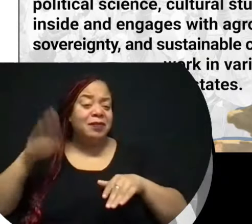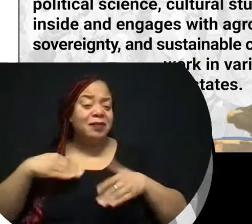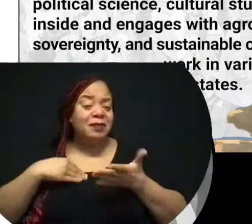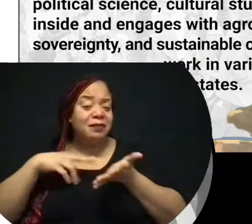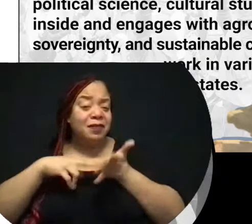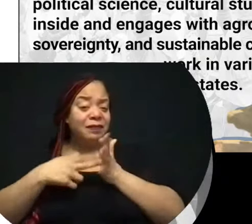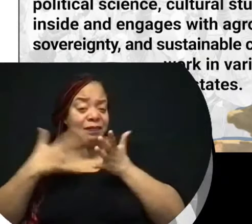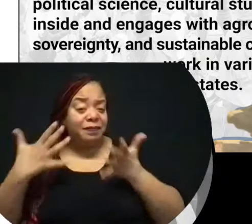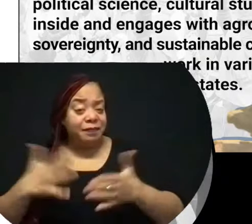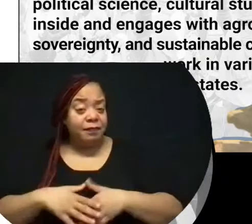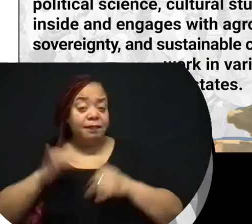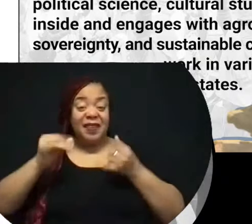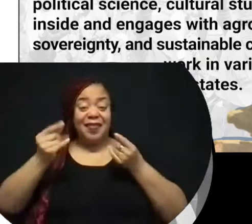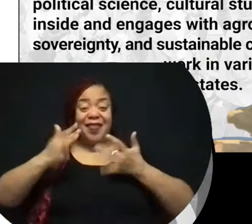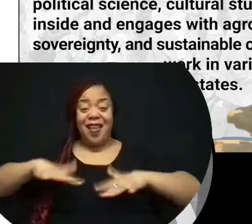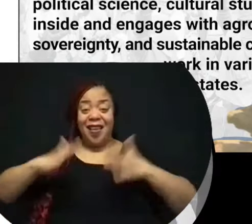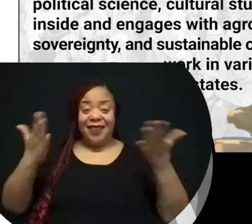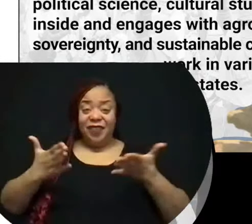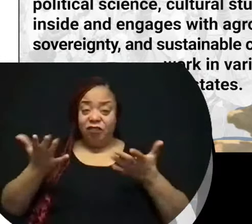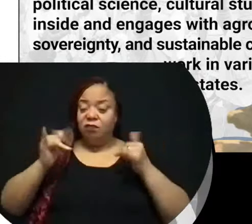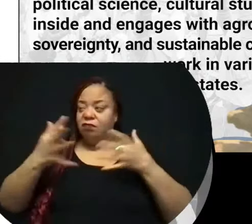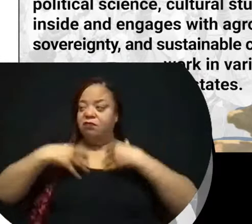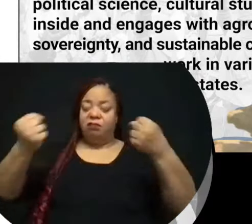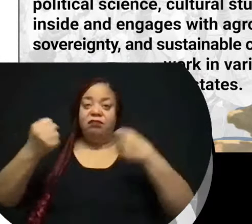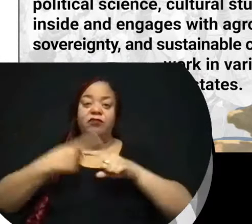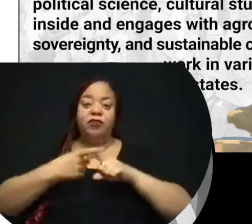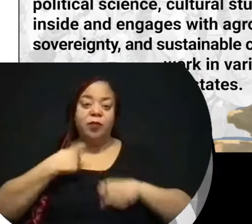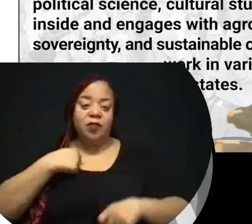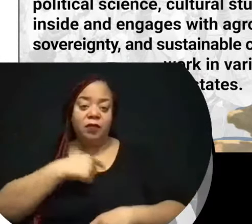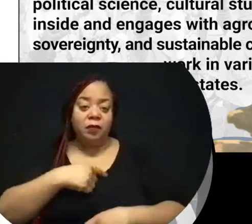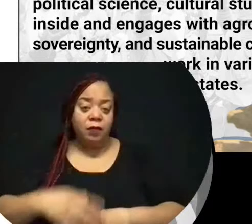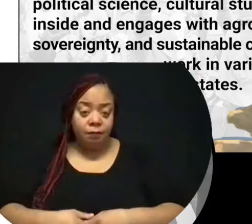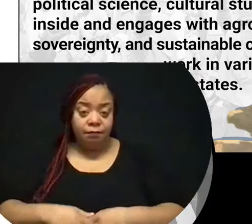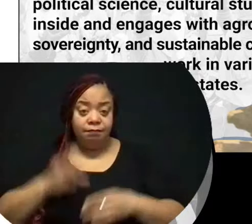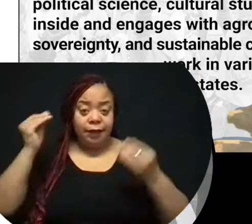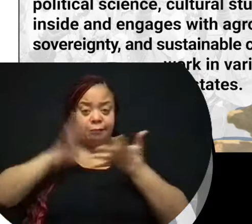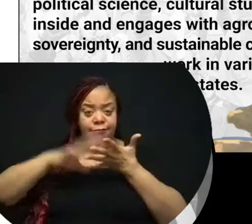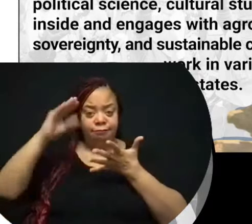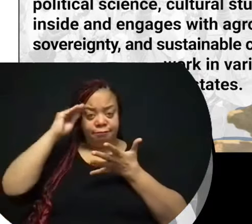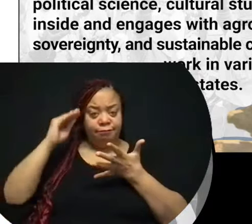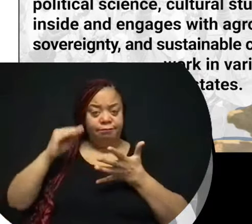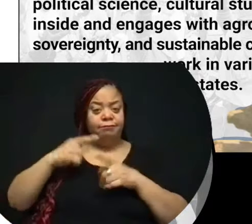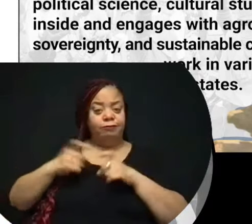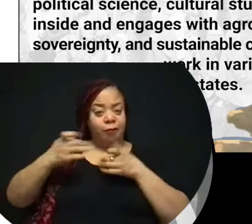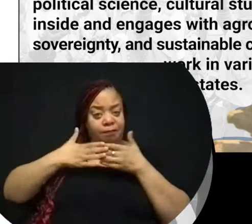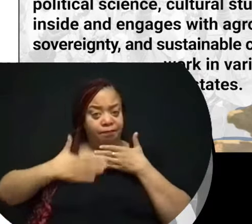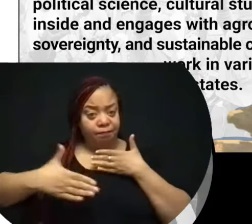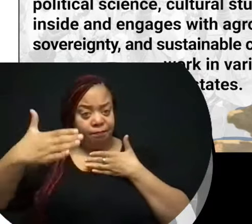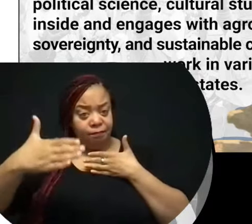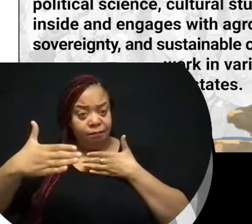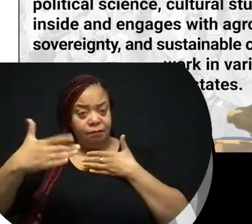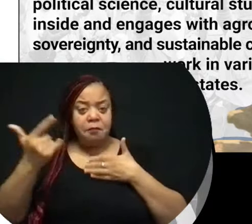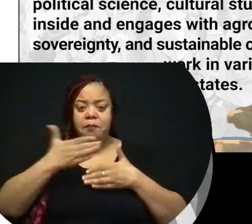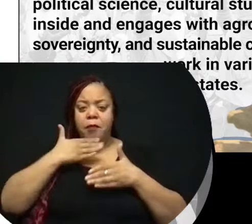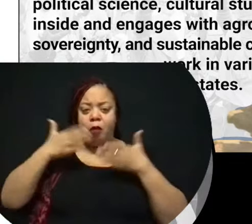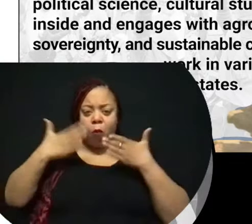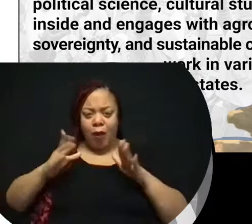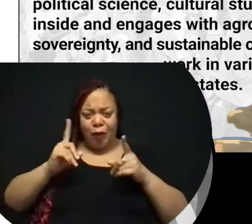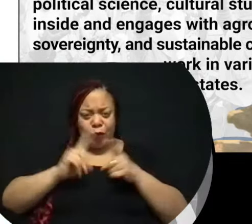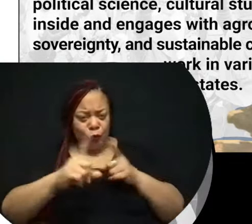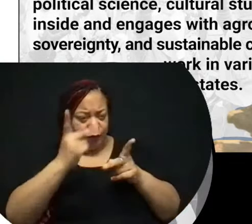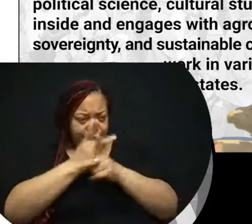produce natural resources that can sustain not just humans, but non-human living things as well. And in